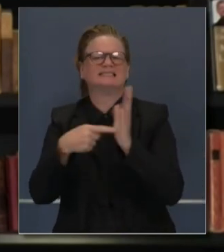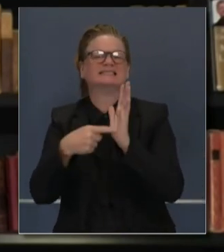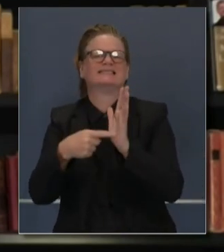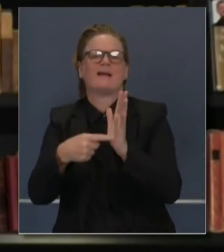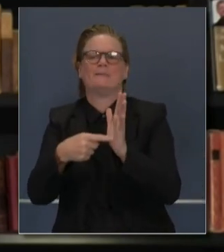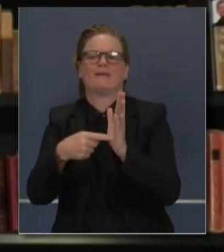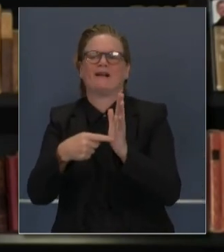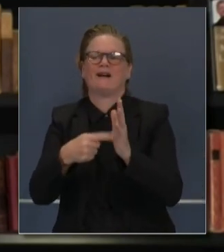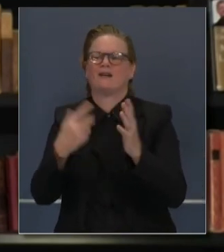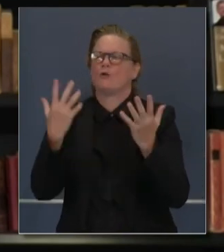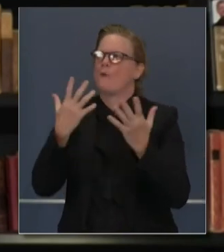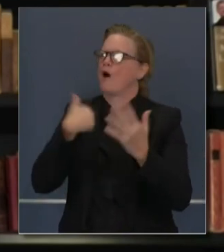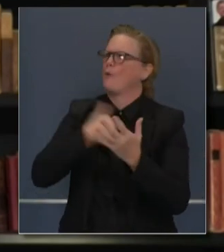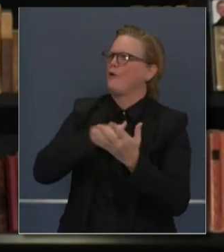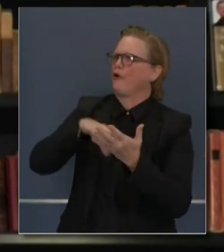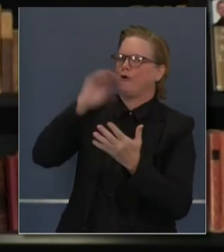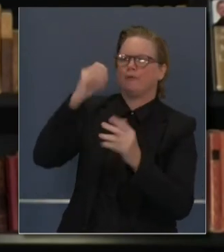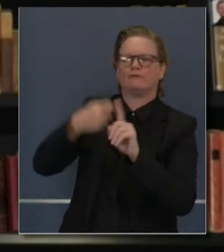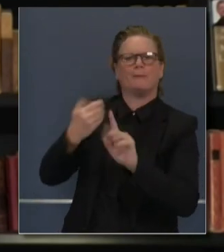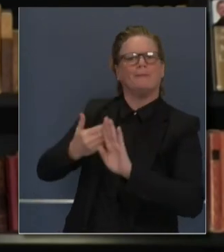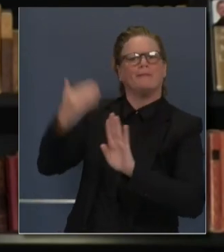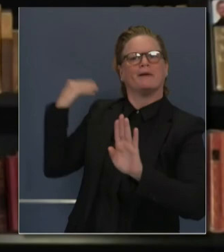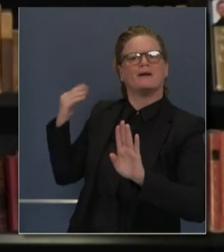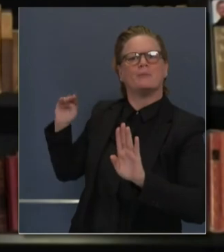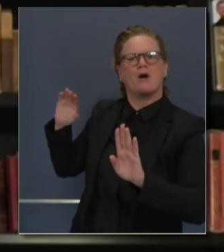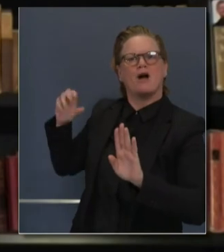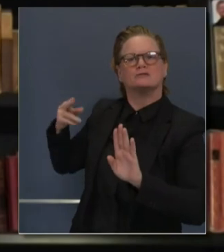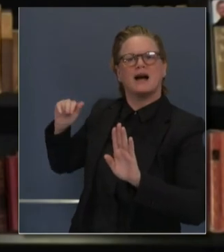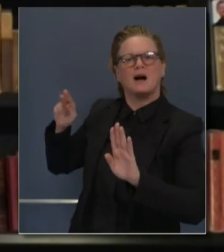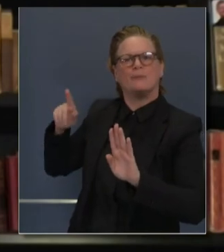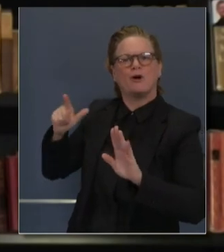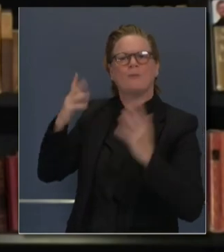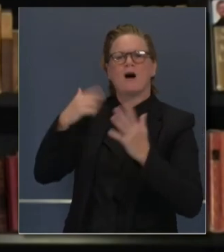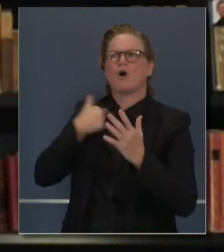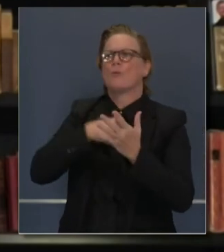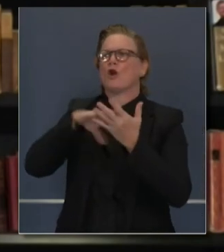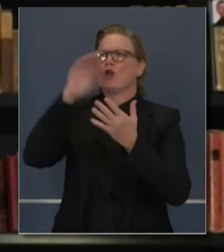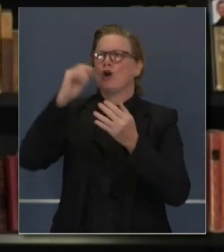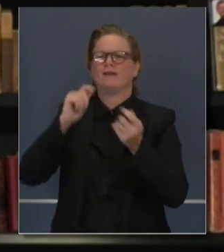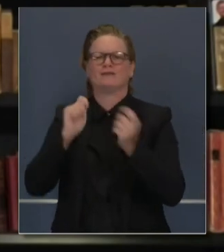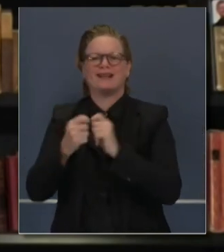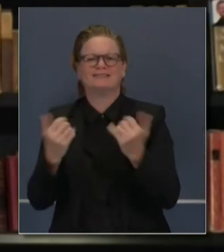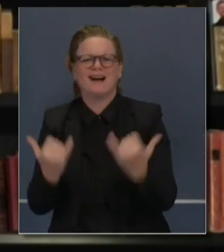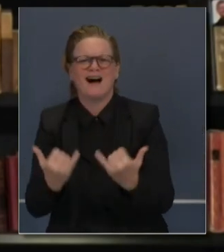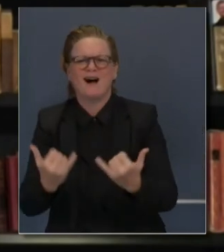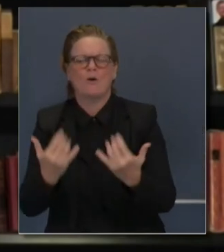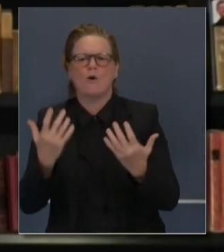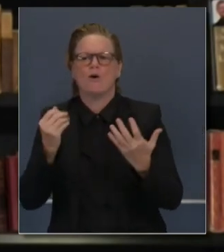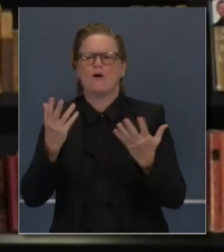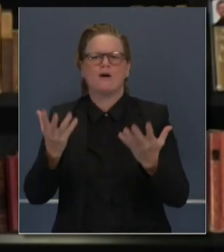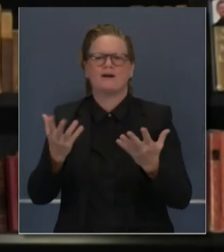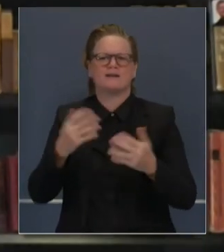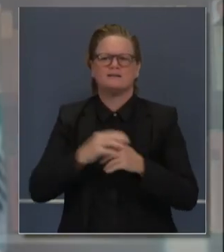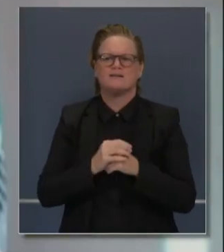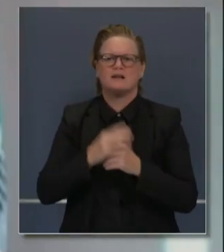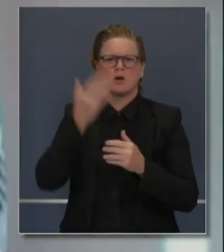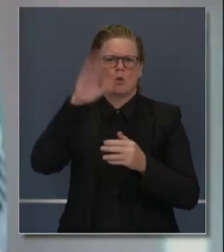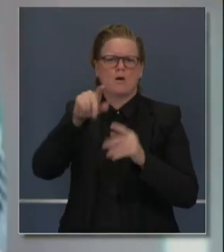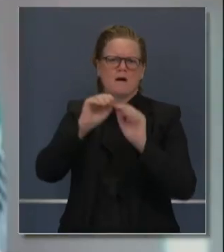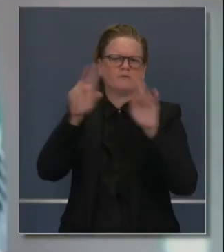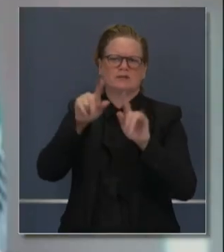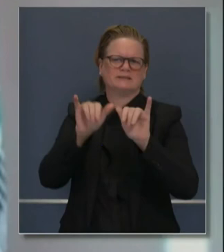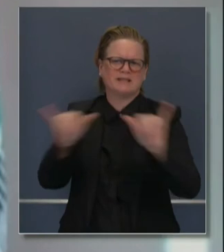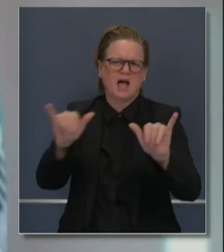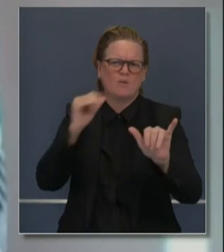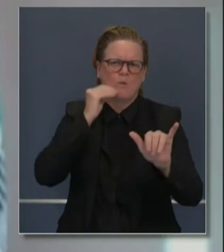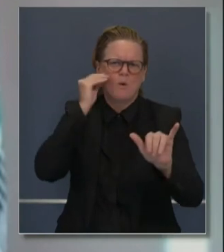need to do as much in terms of being blunt with the stay at home and more surgical. Yeah,